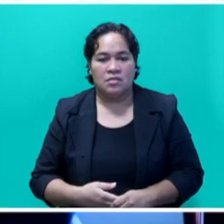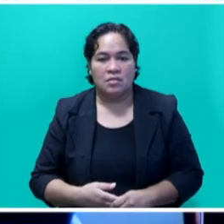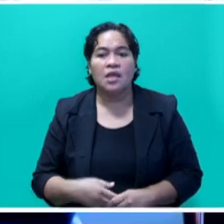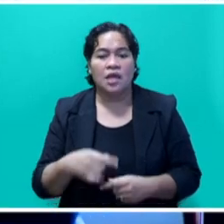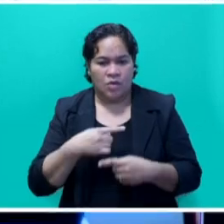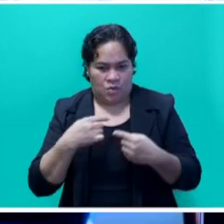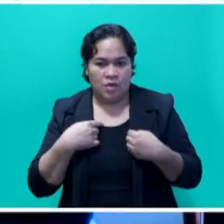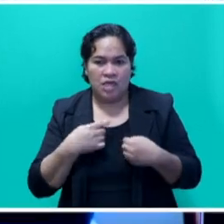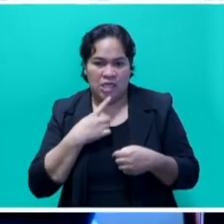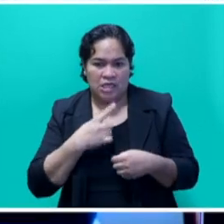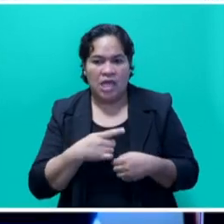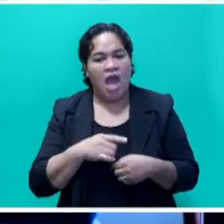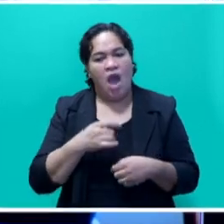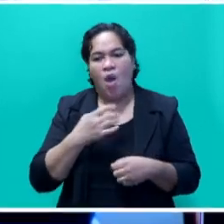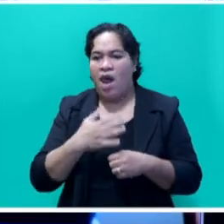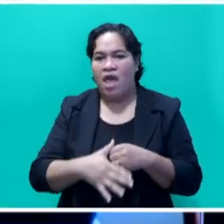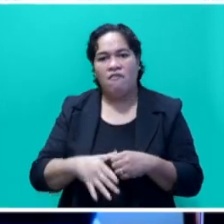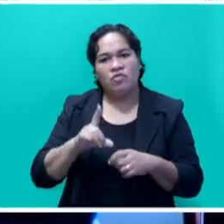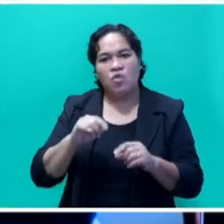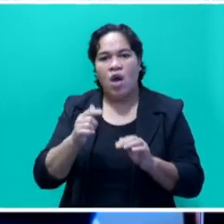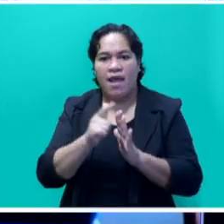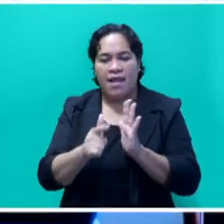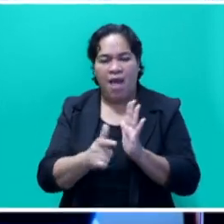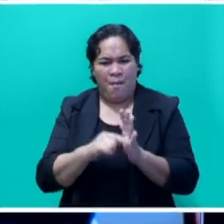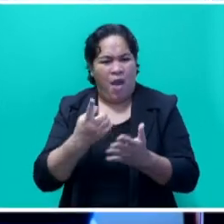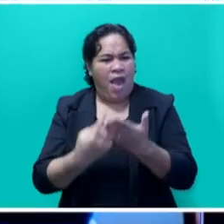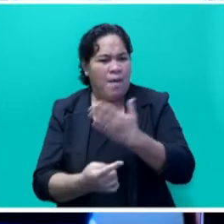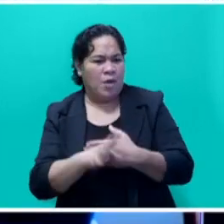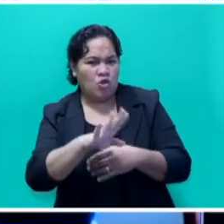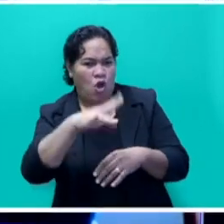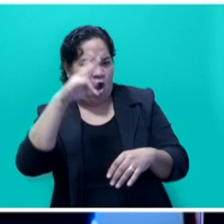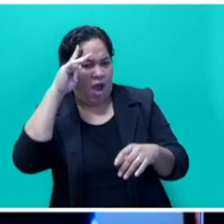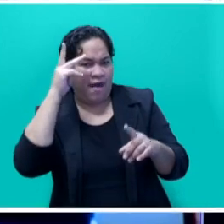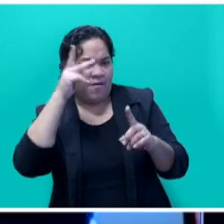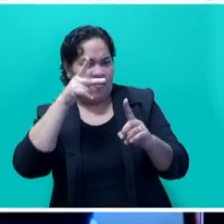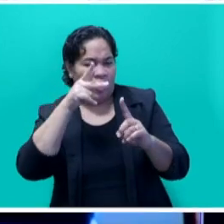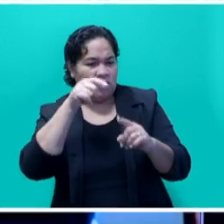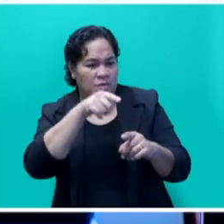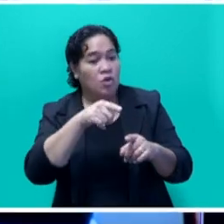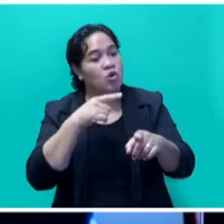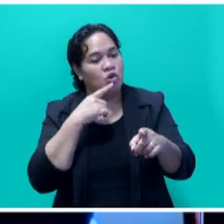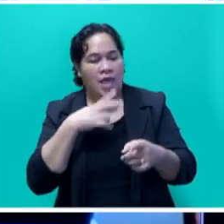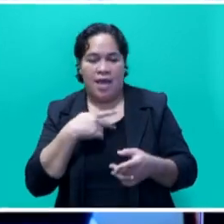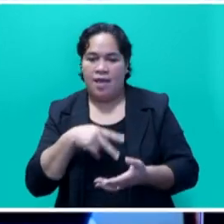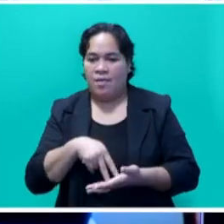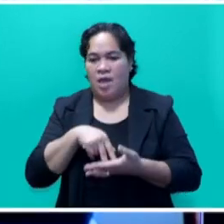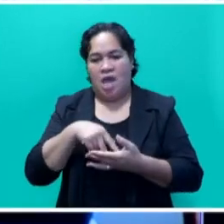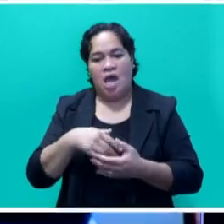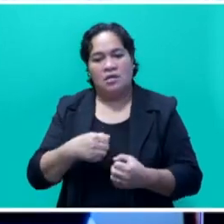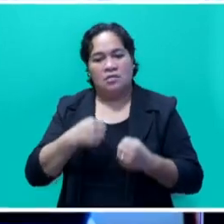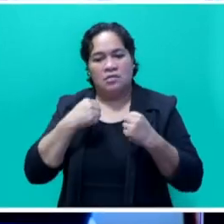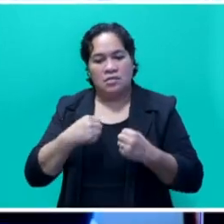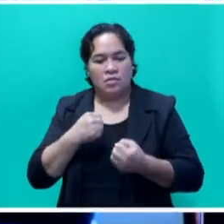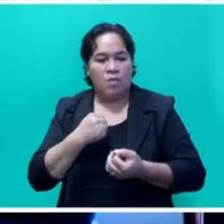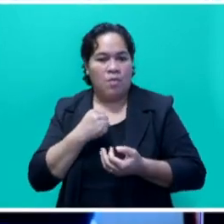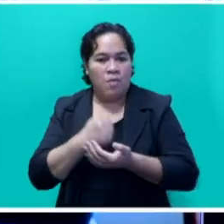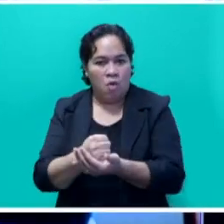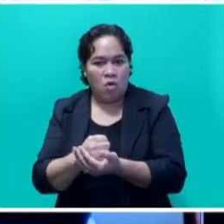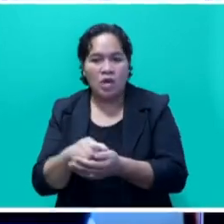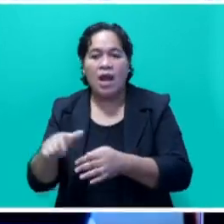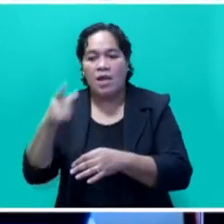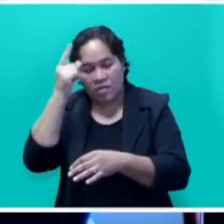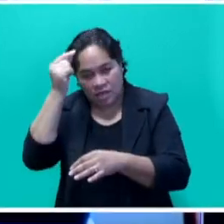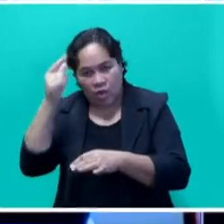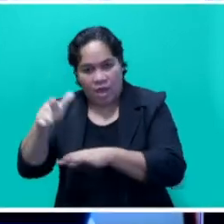you did everything legally, but what's happened to the philosophy that we hold Itauke land as communal ownership?